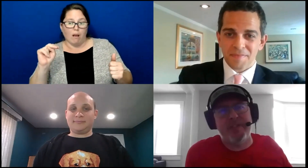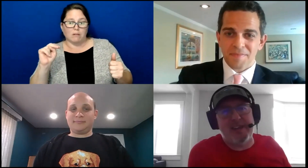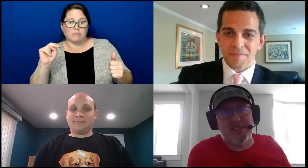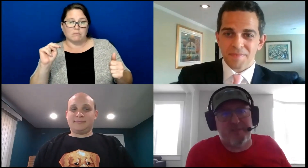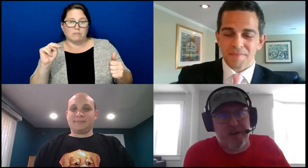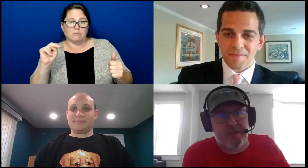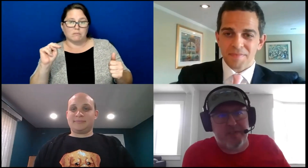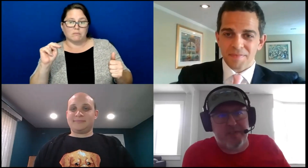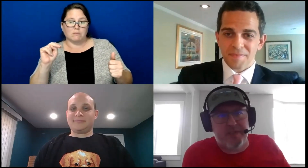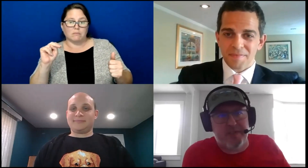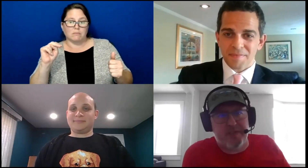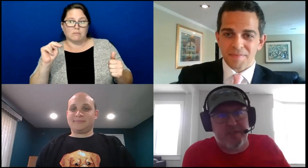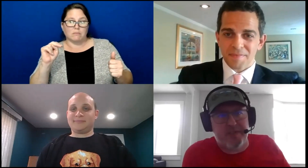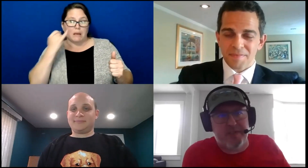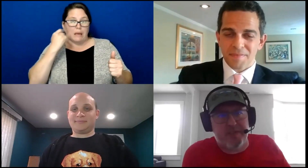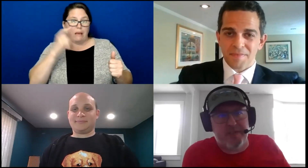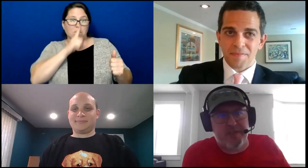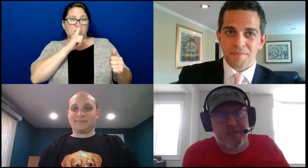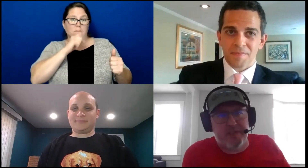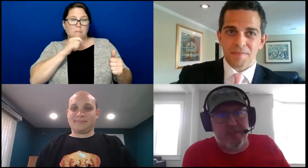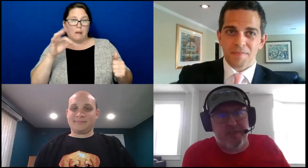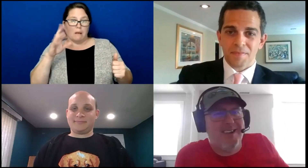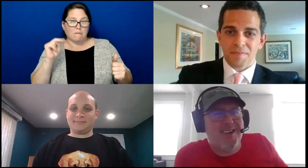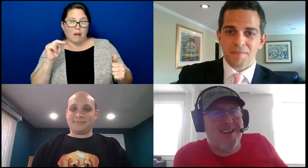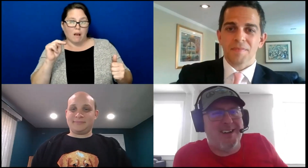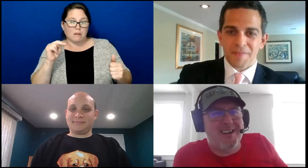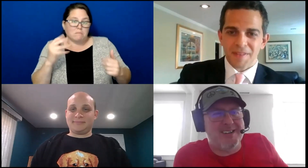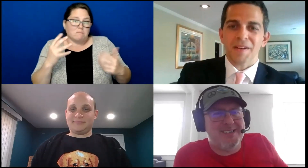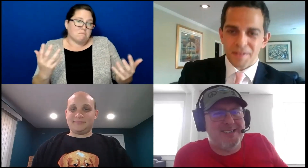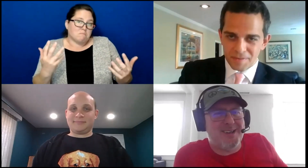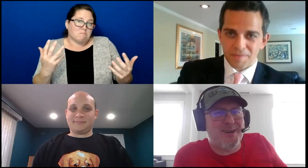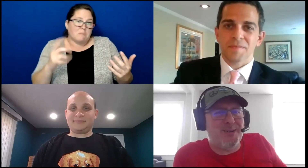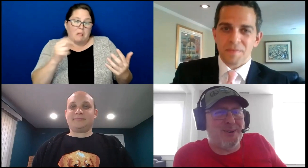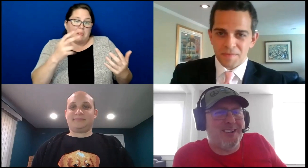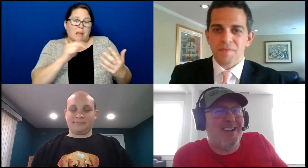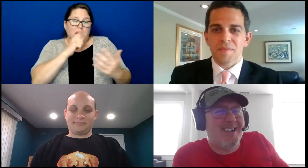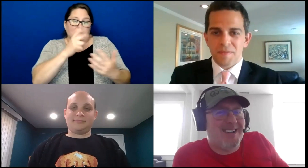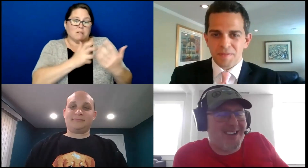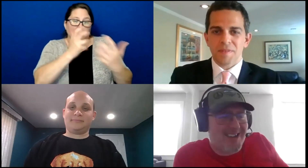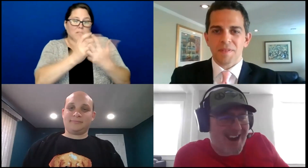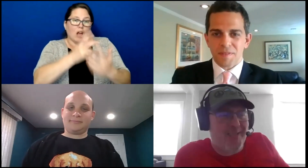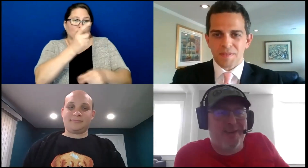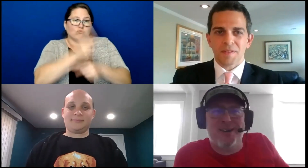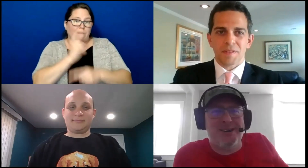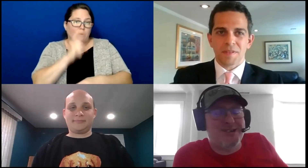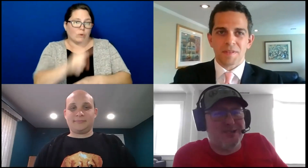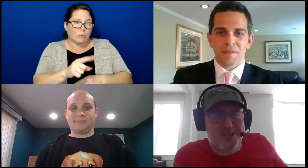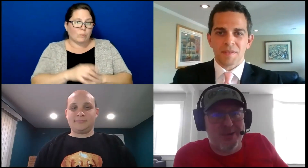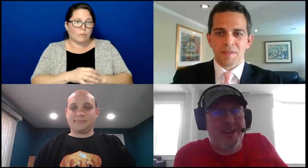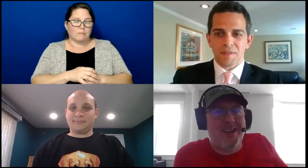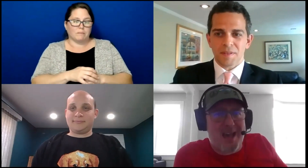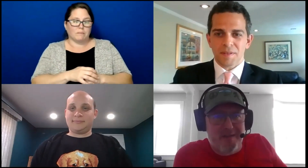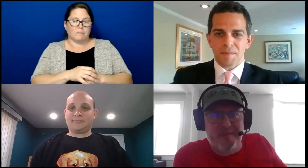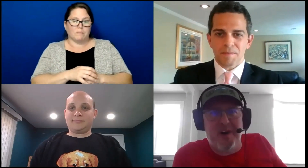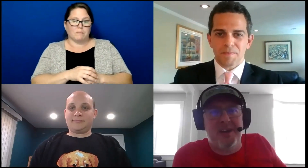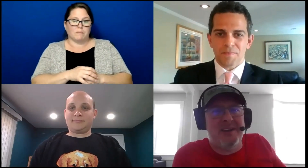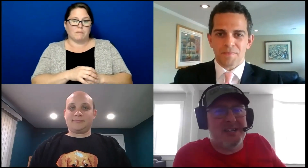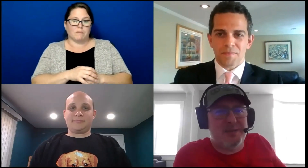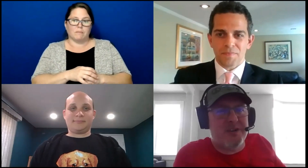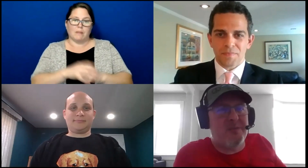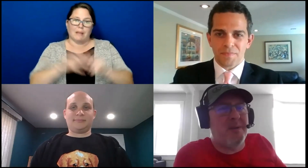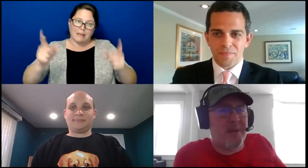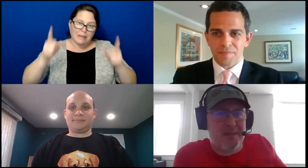if doing that isn't fun, then right for you. So get out there, do it, have